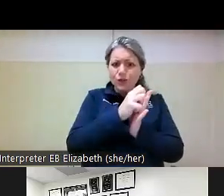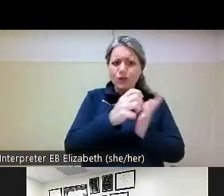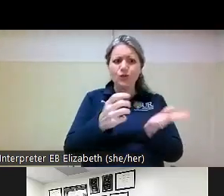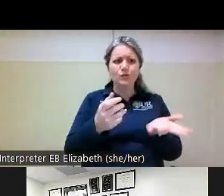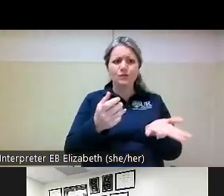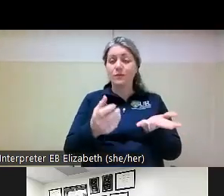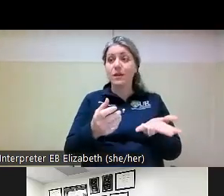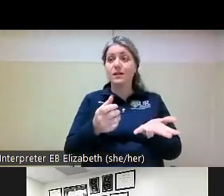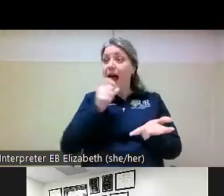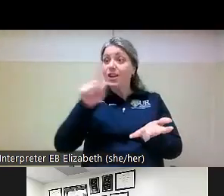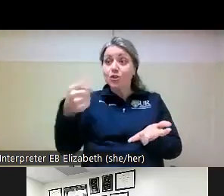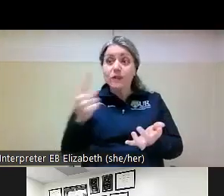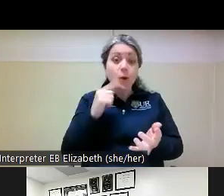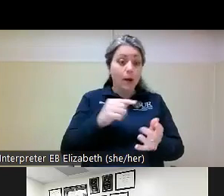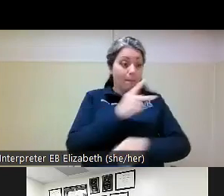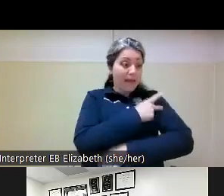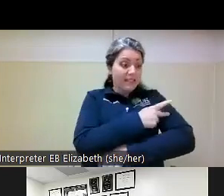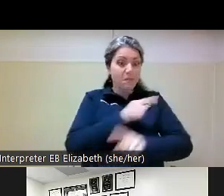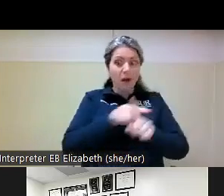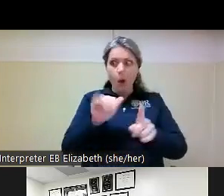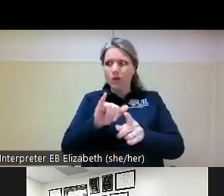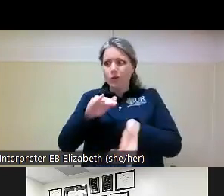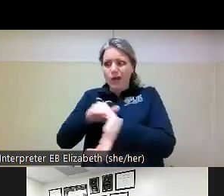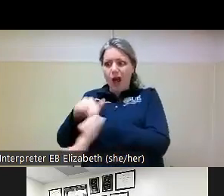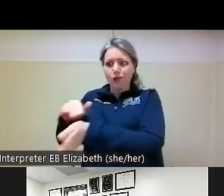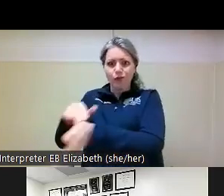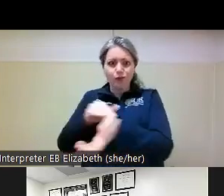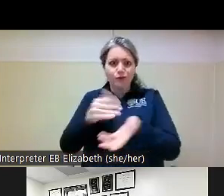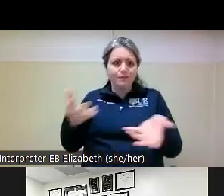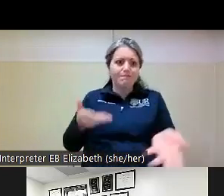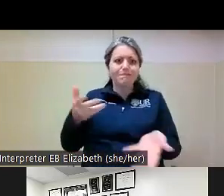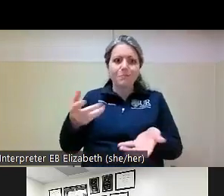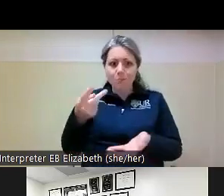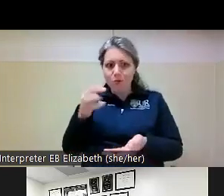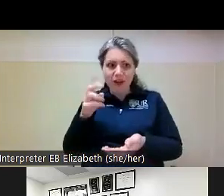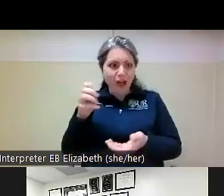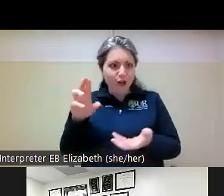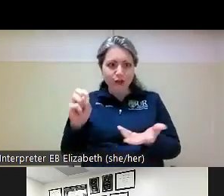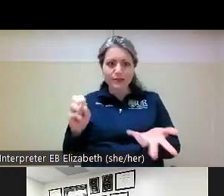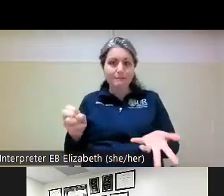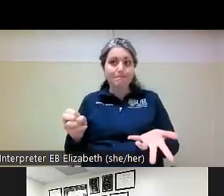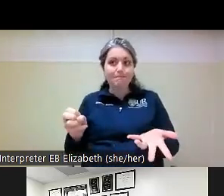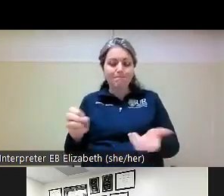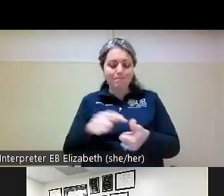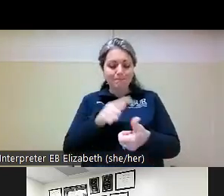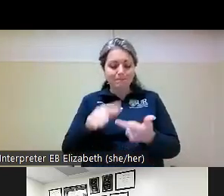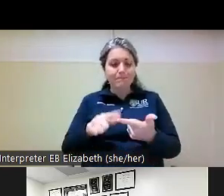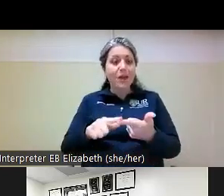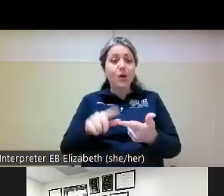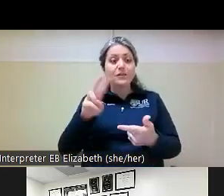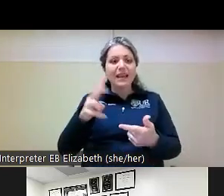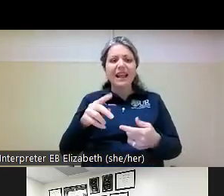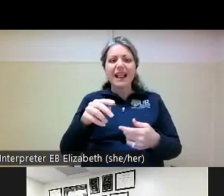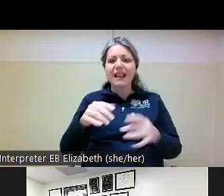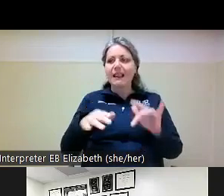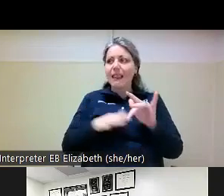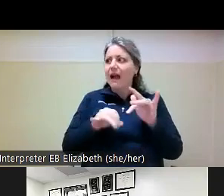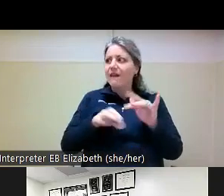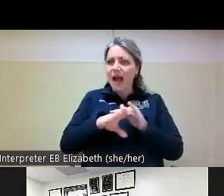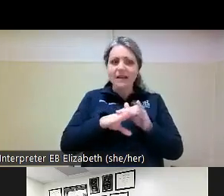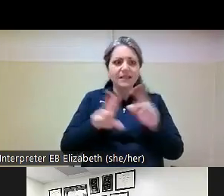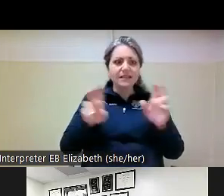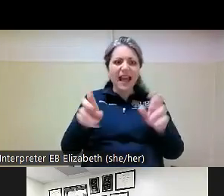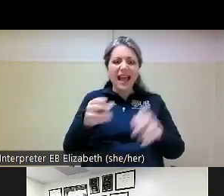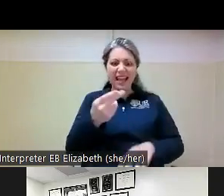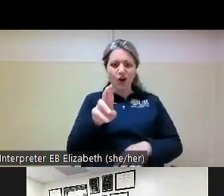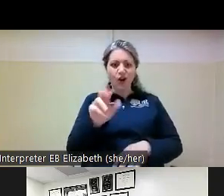for the patients, but also among providers. There is a lack of access. HRA has a very steep